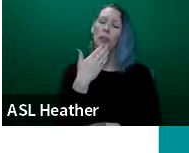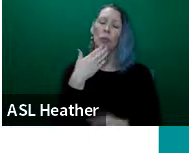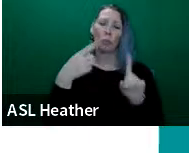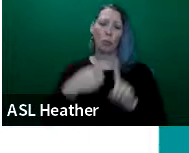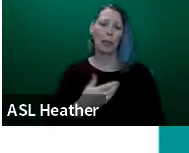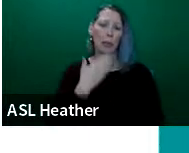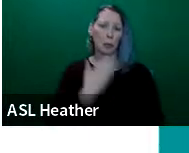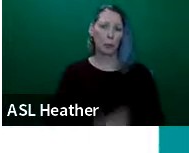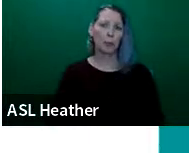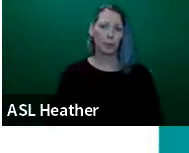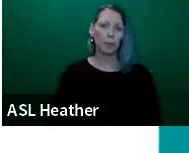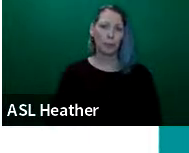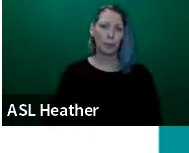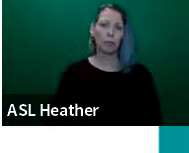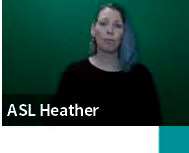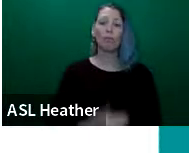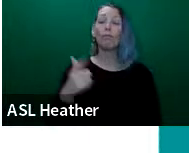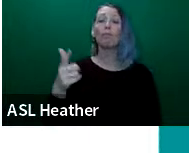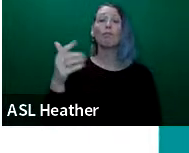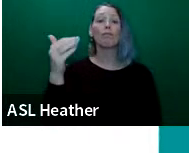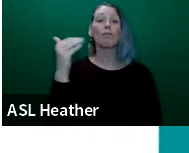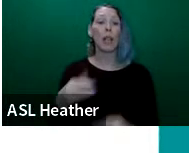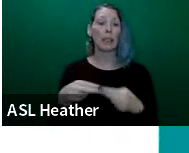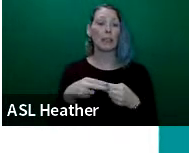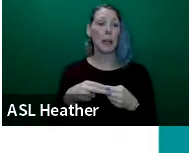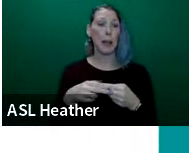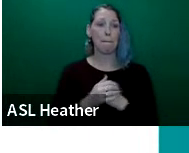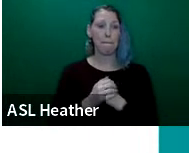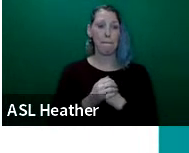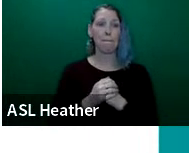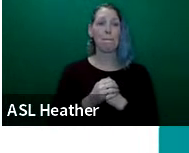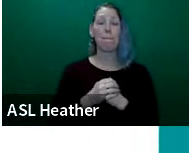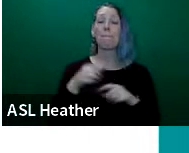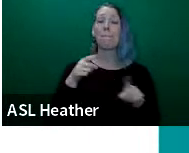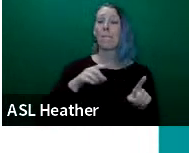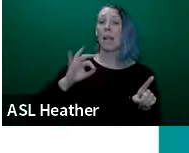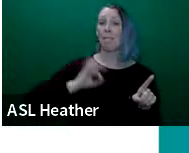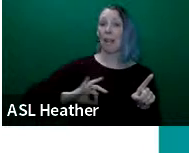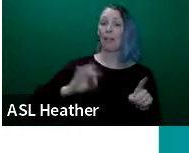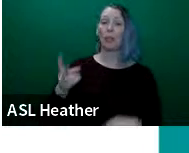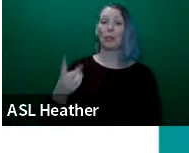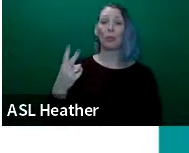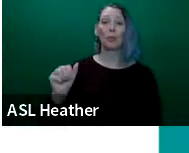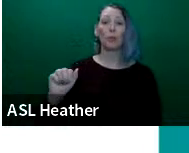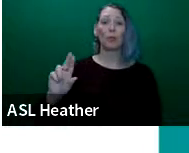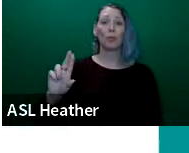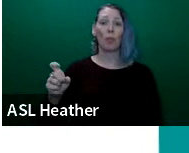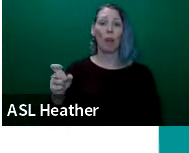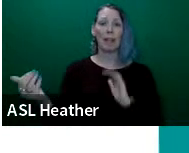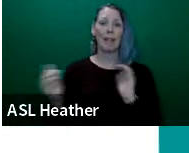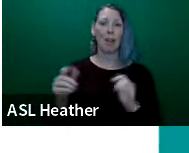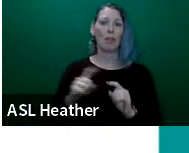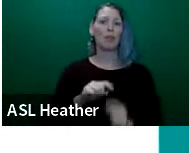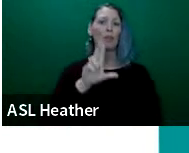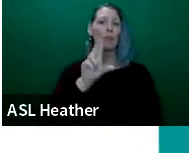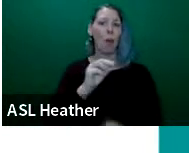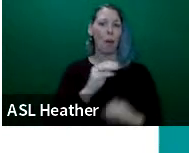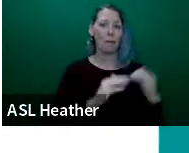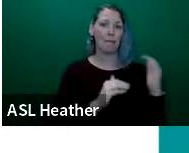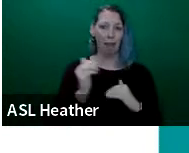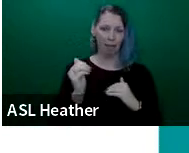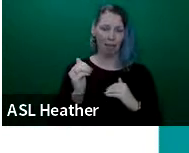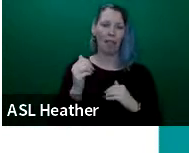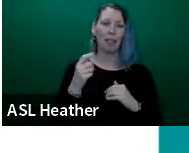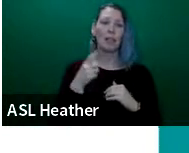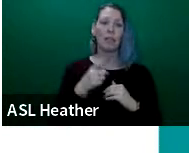you. Let's go to the next slide. And then here is the benefits of the two auxiliary lane compared to the no builds. You get, again,